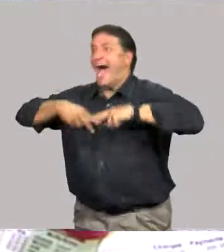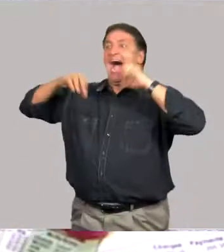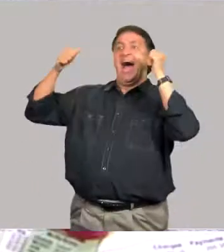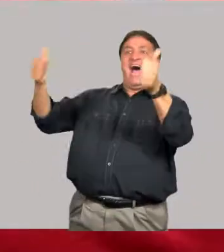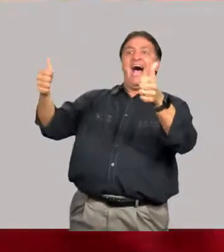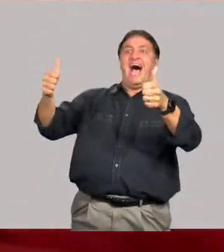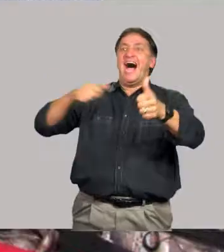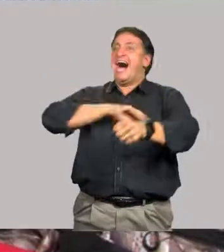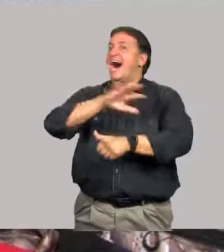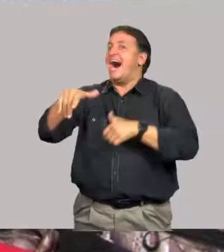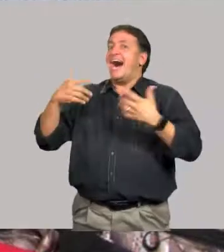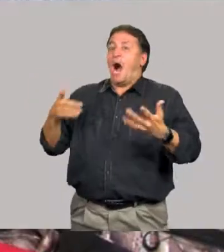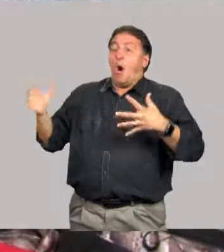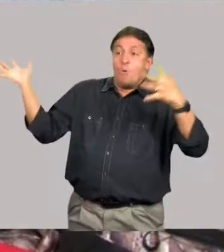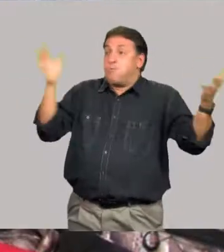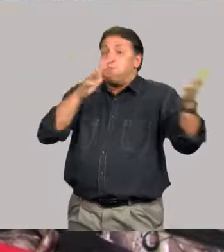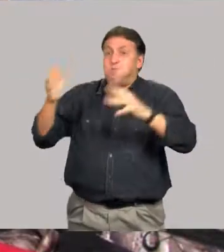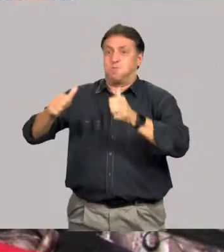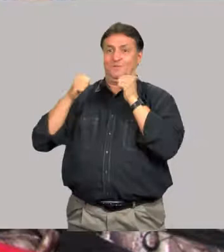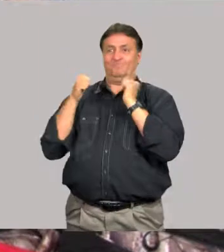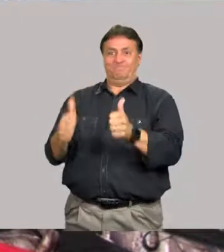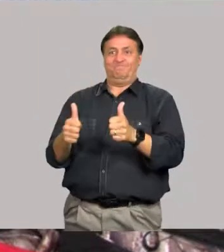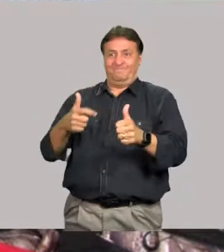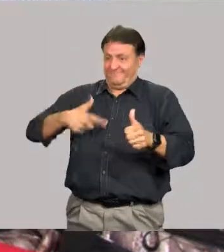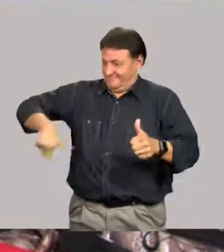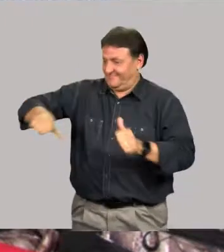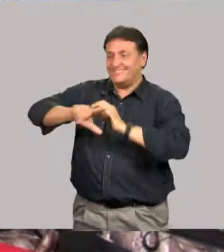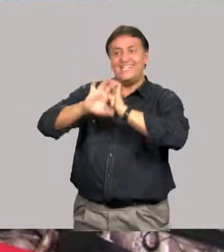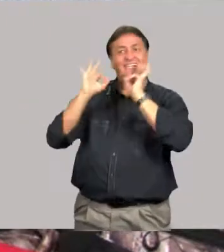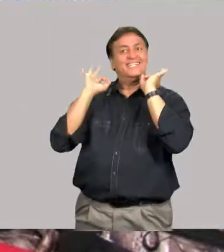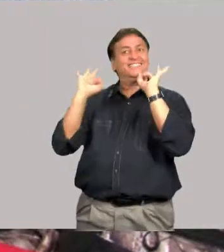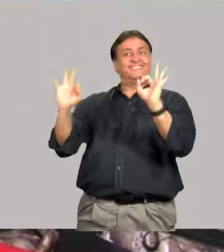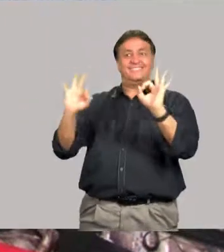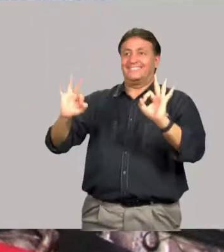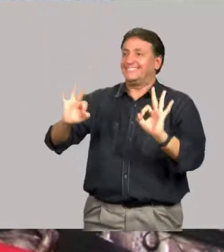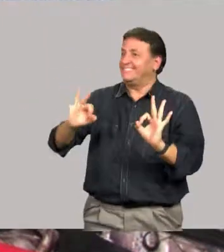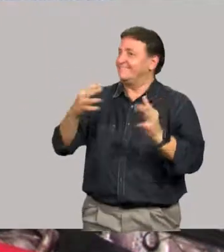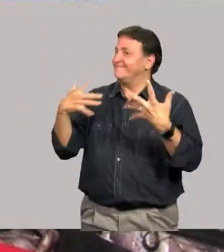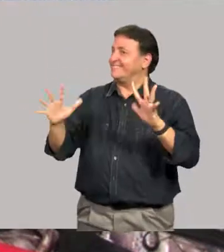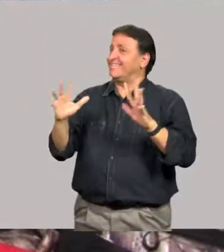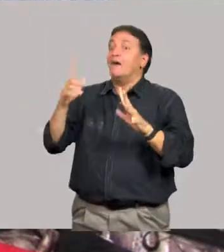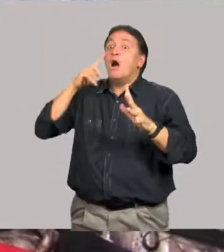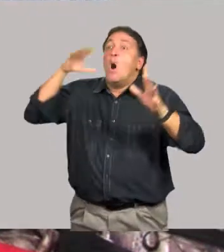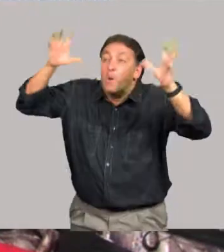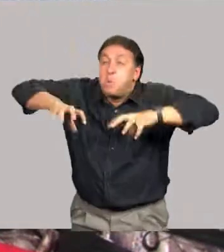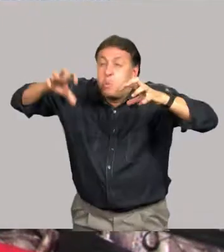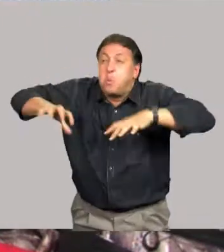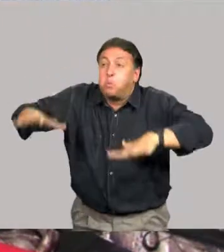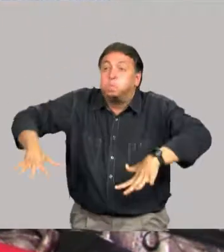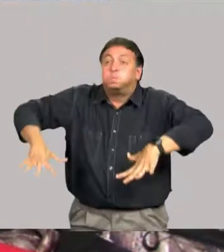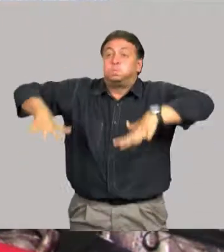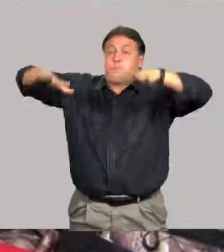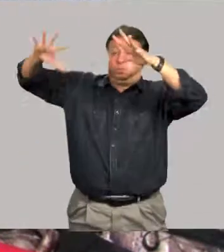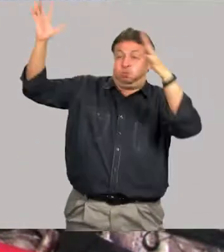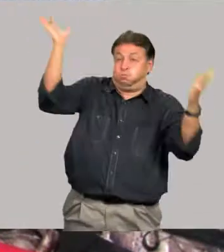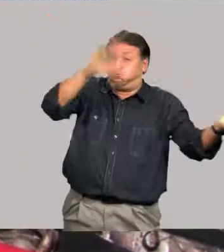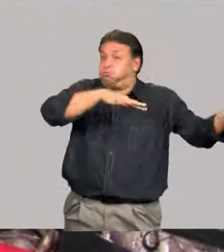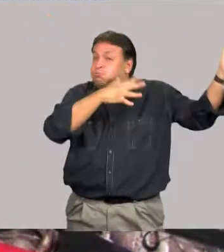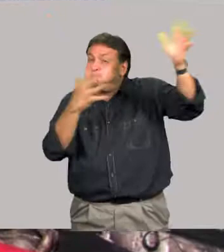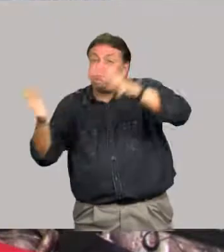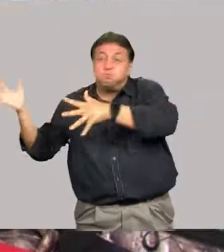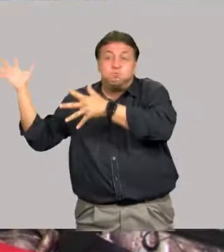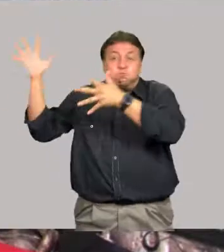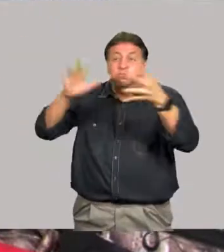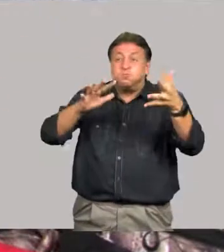7 days. This is great. We are way ahead of where we were last year. Definitely. Yeah, we have everything we need and we're ready